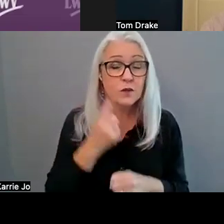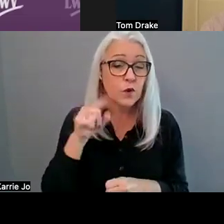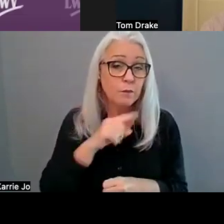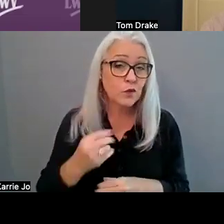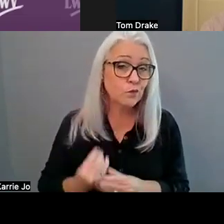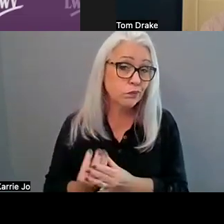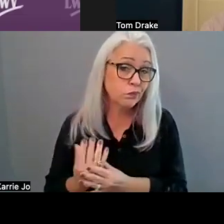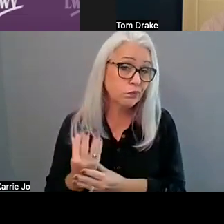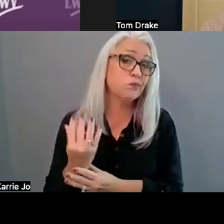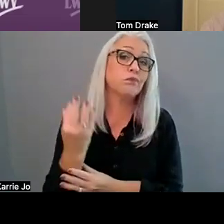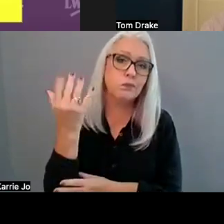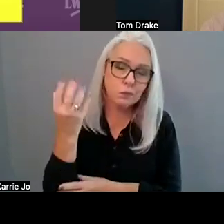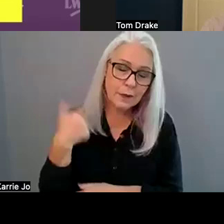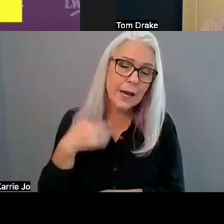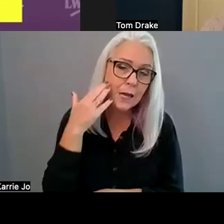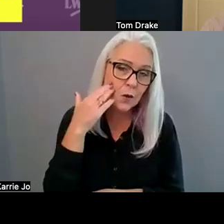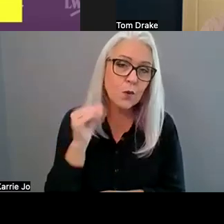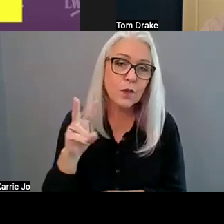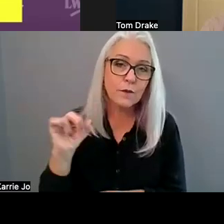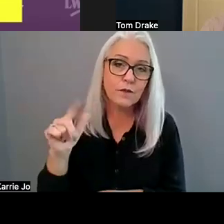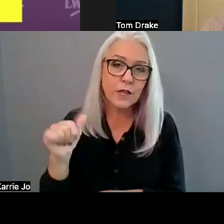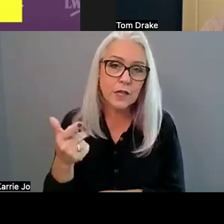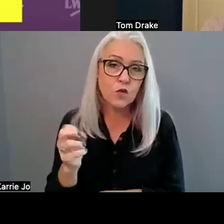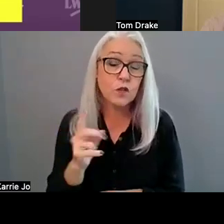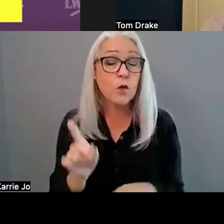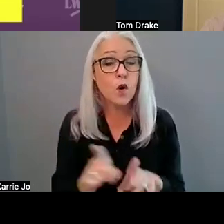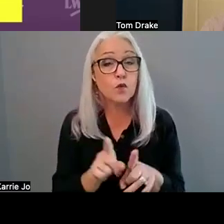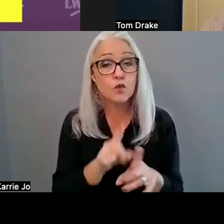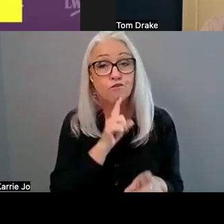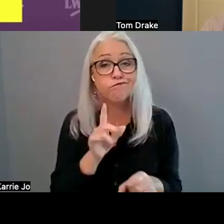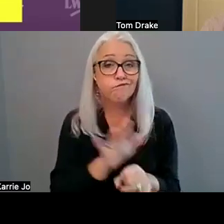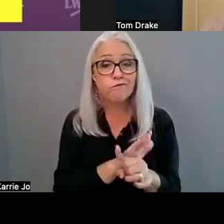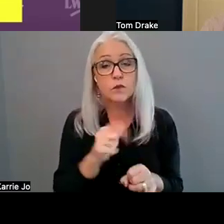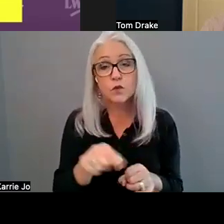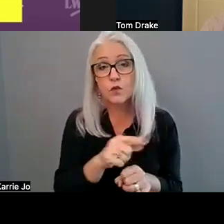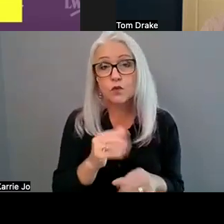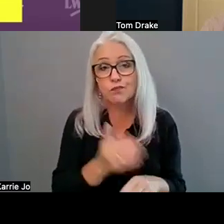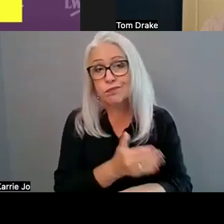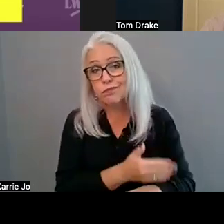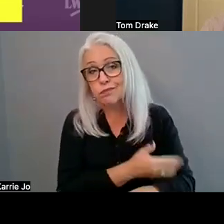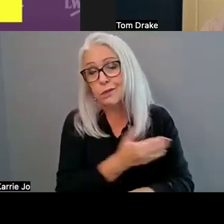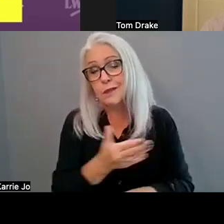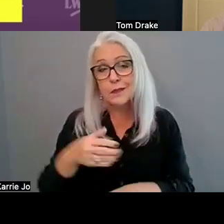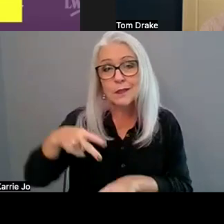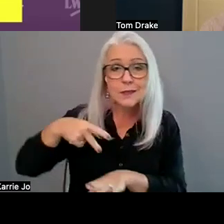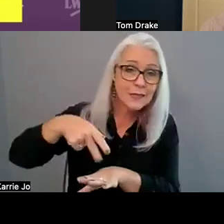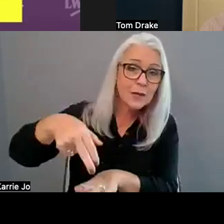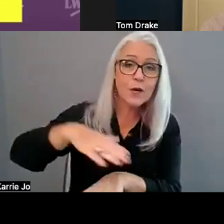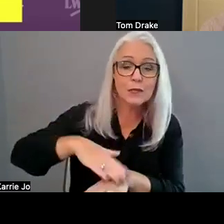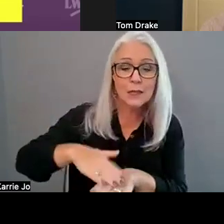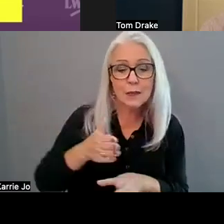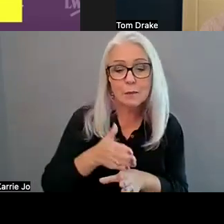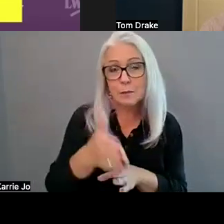The village is also committed to restoring the sidewalks on Main Street. And then in terms of the parking